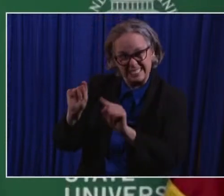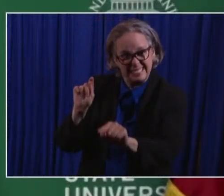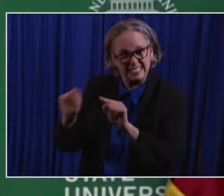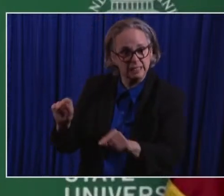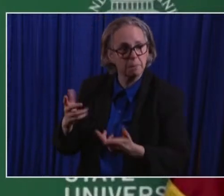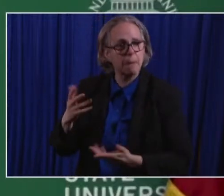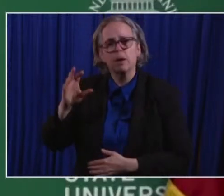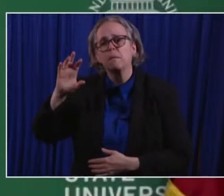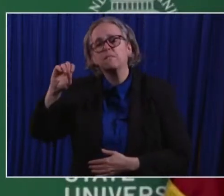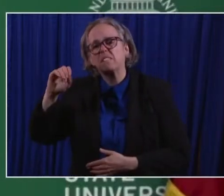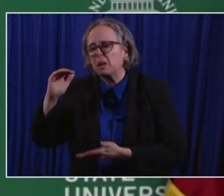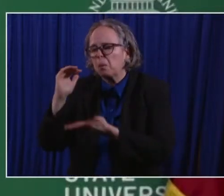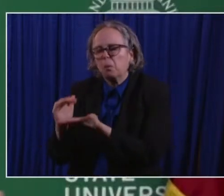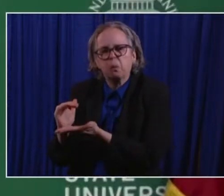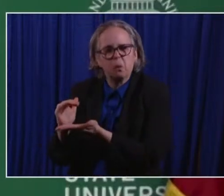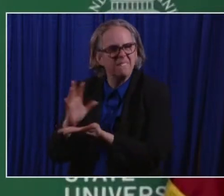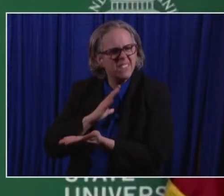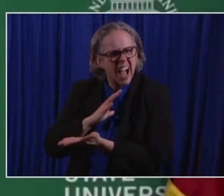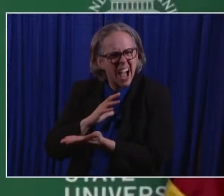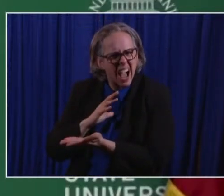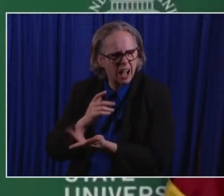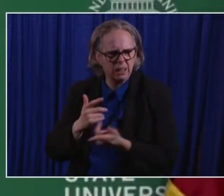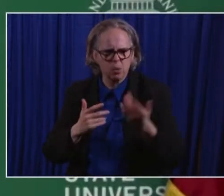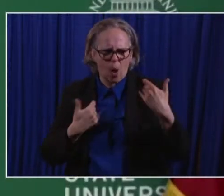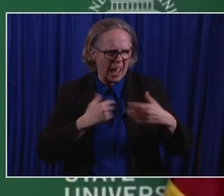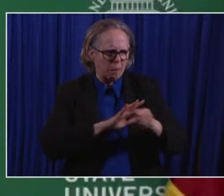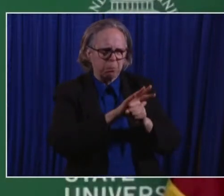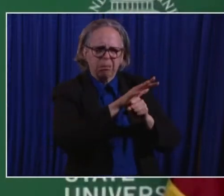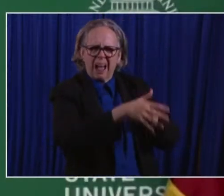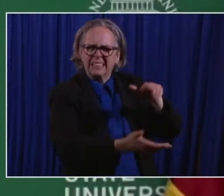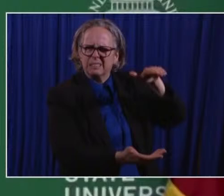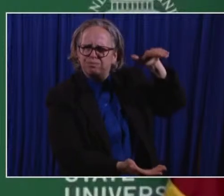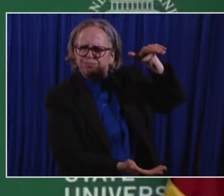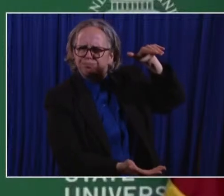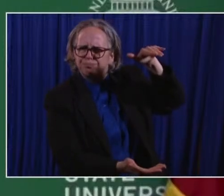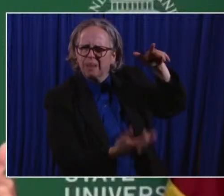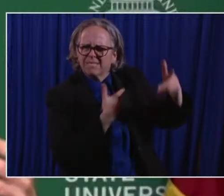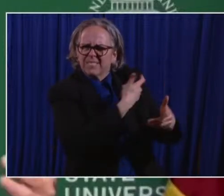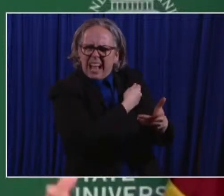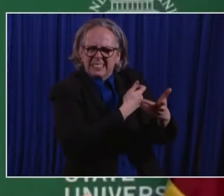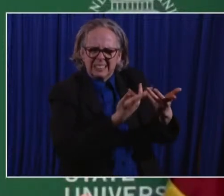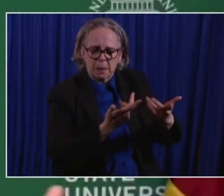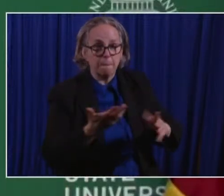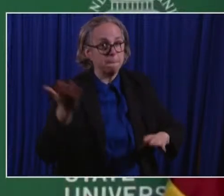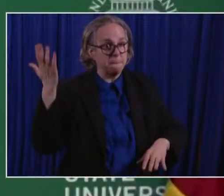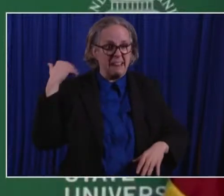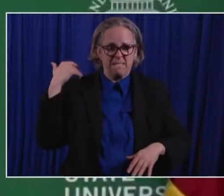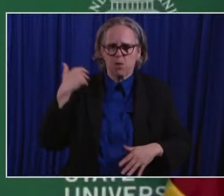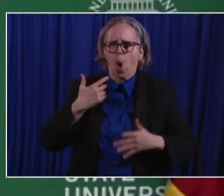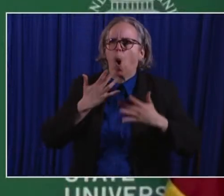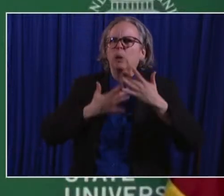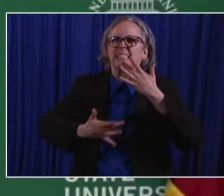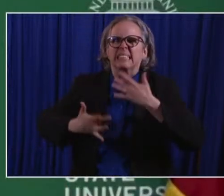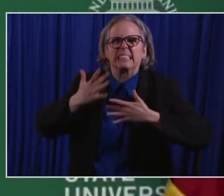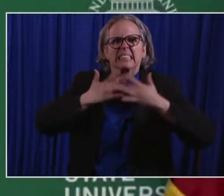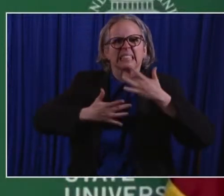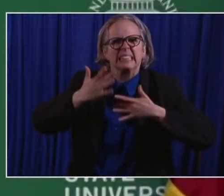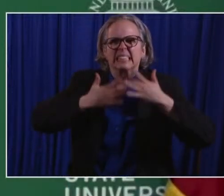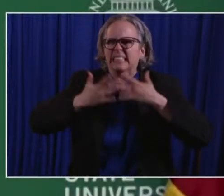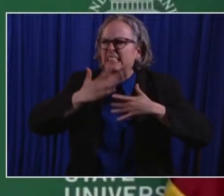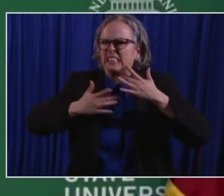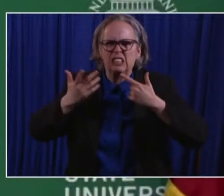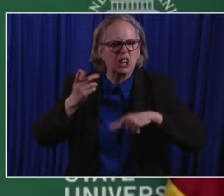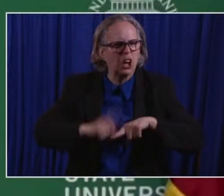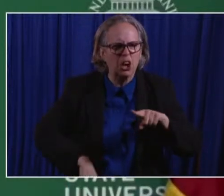okay now because we have more supply, and we can allow it to sit there for a little while, assuming